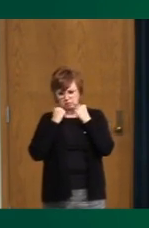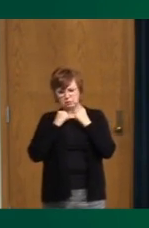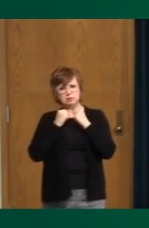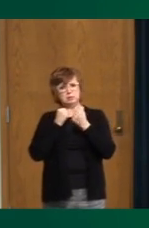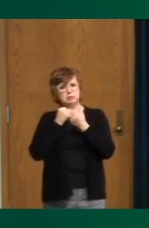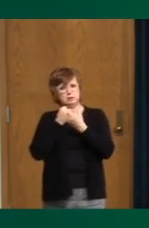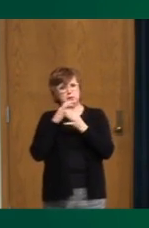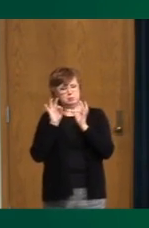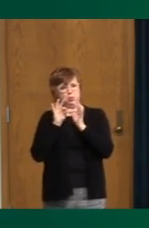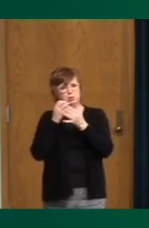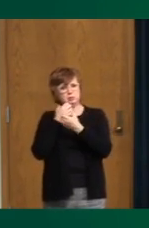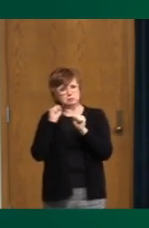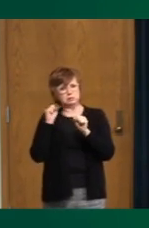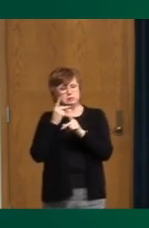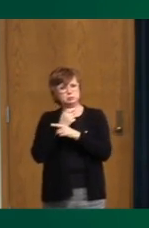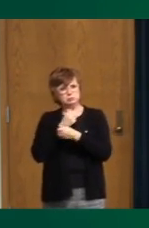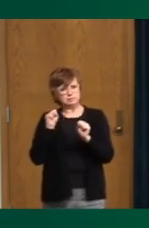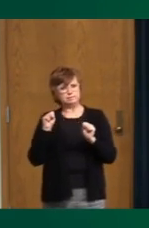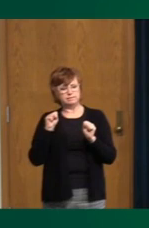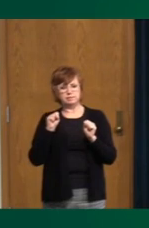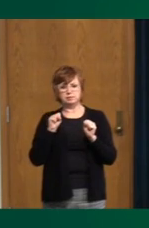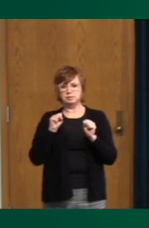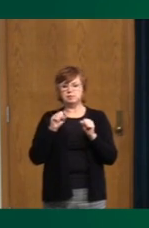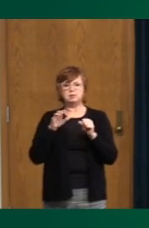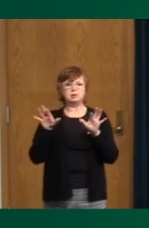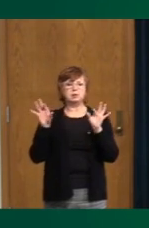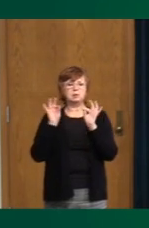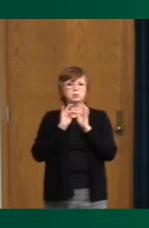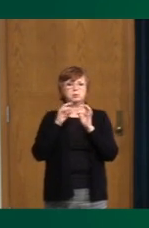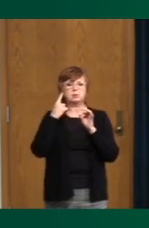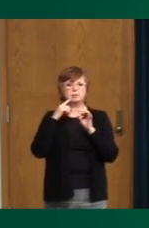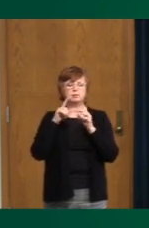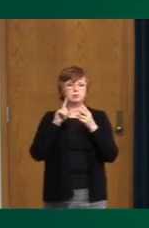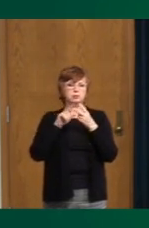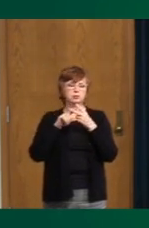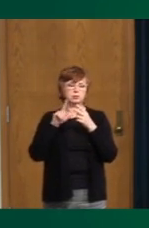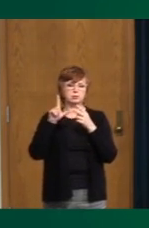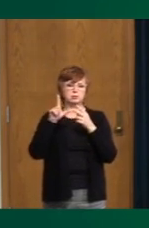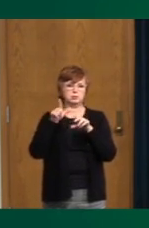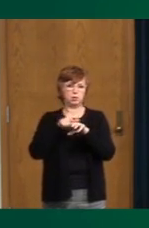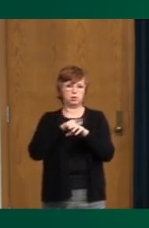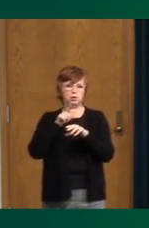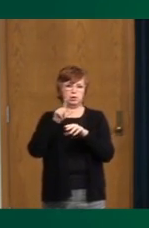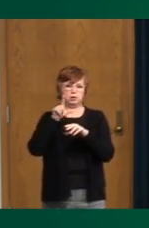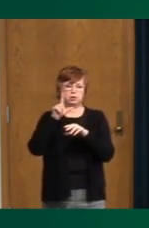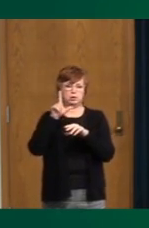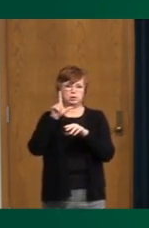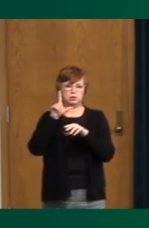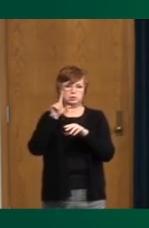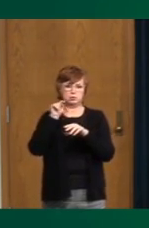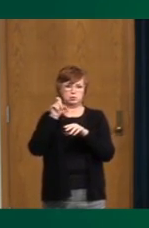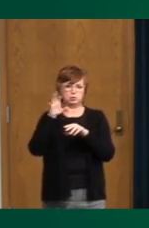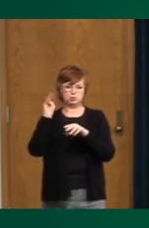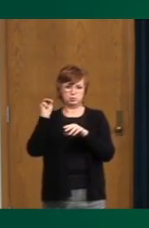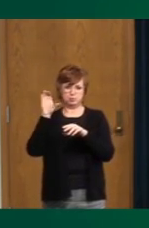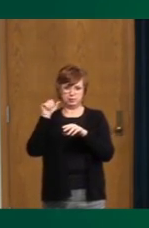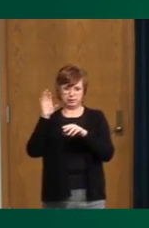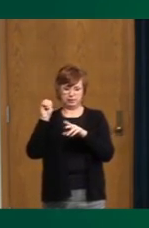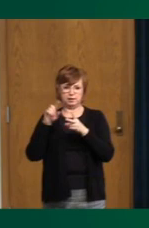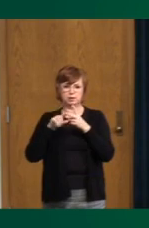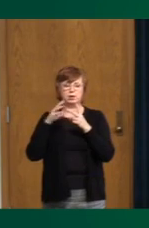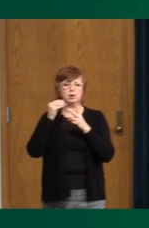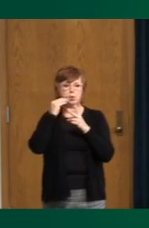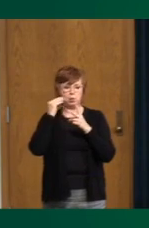we are making the moves that we are today with respect to long-term care homes, with respect to home-based gatherings, and that's also why we are